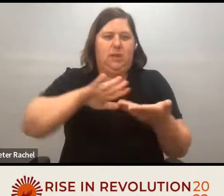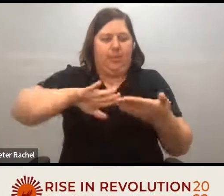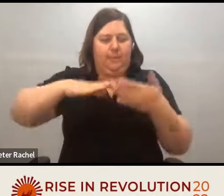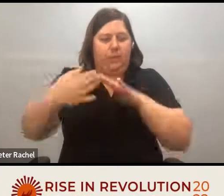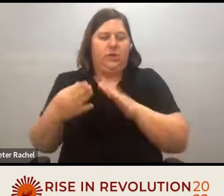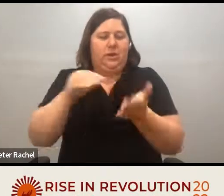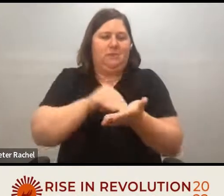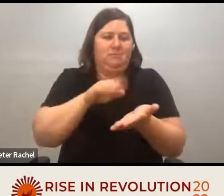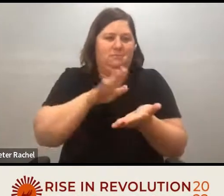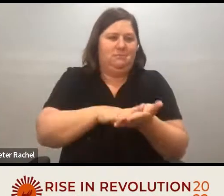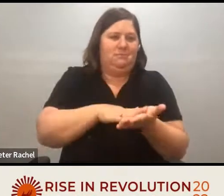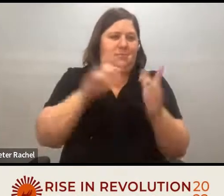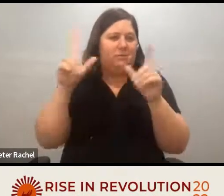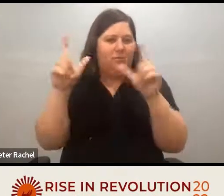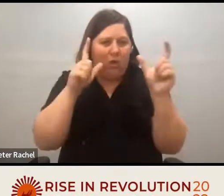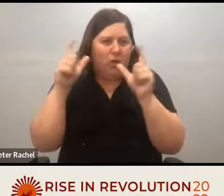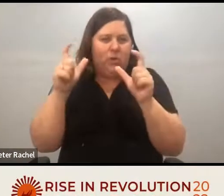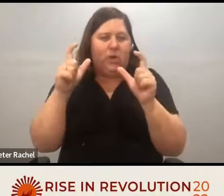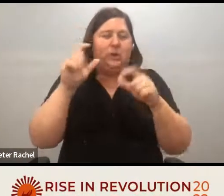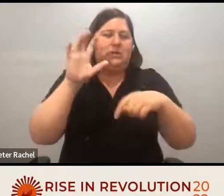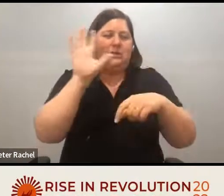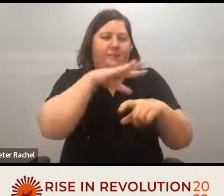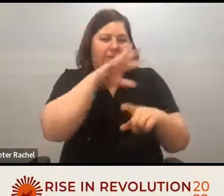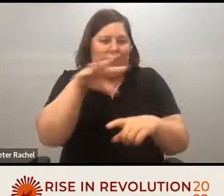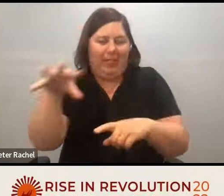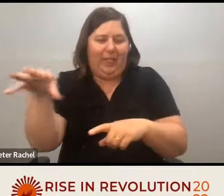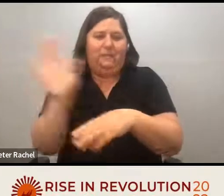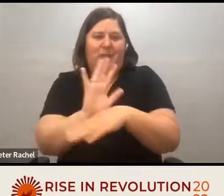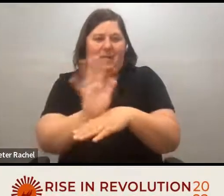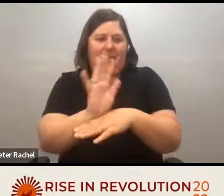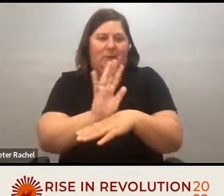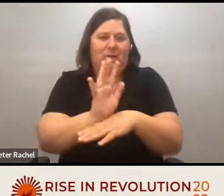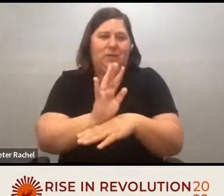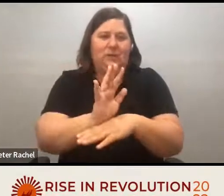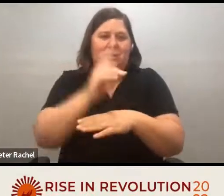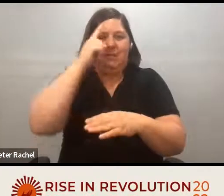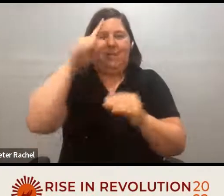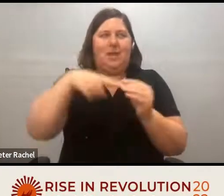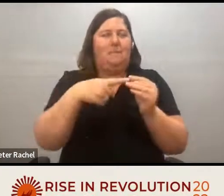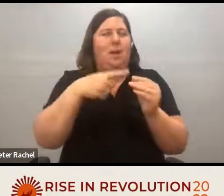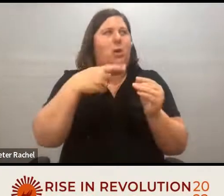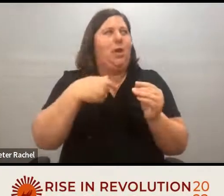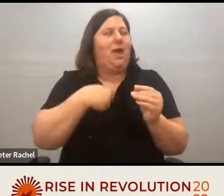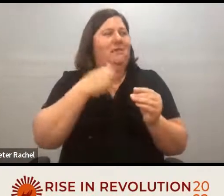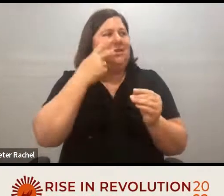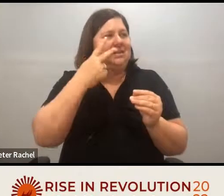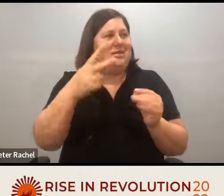documentation, photo, video. And I'm thinking of pictures I've seen of